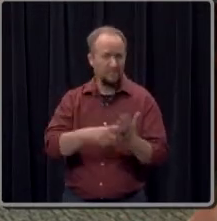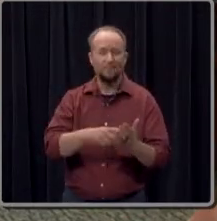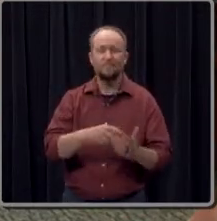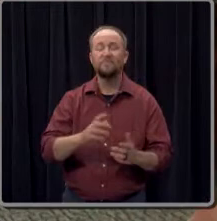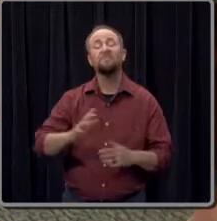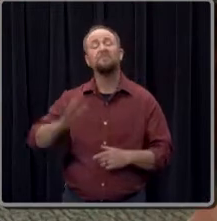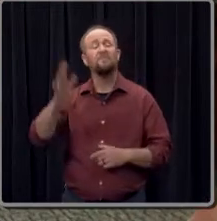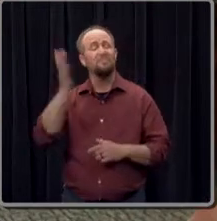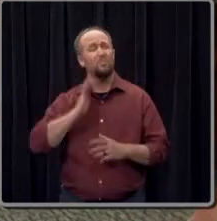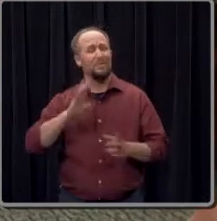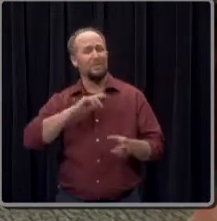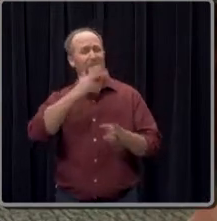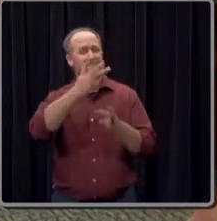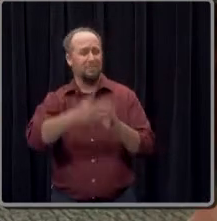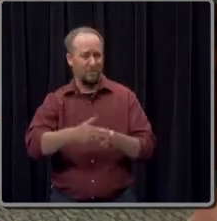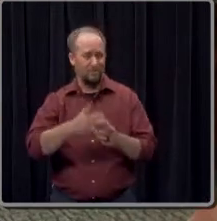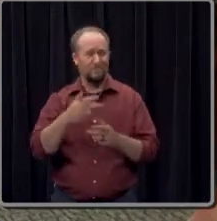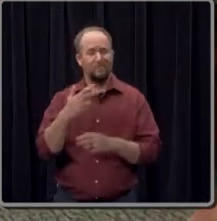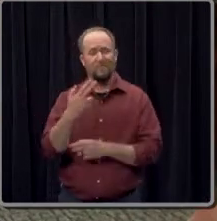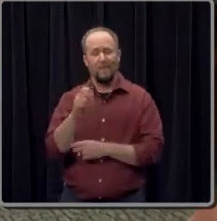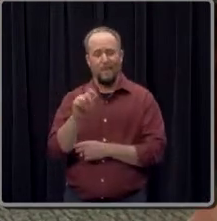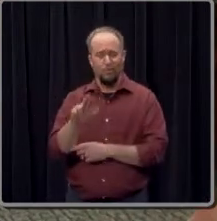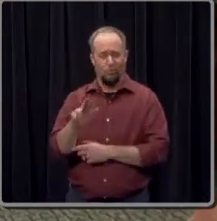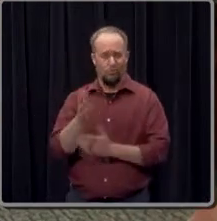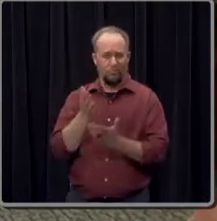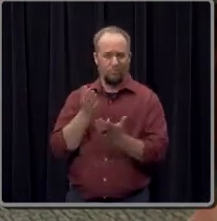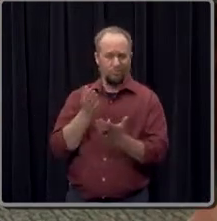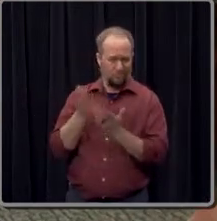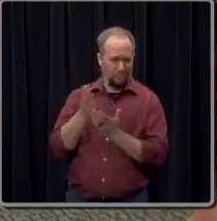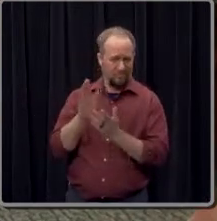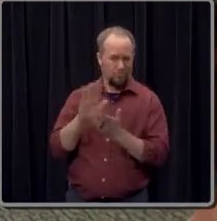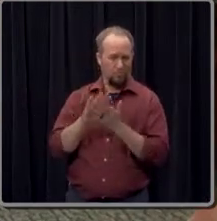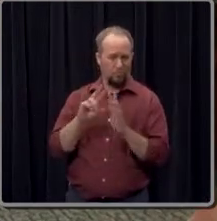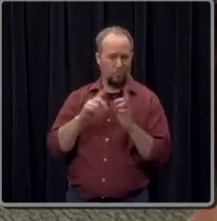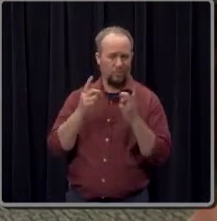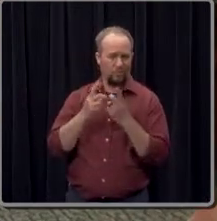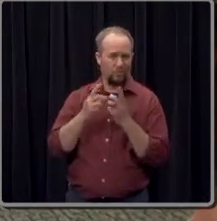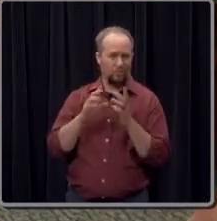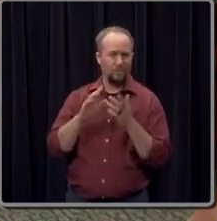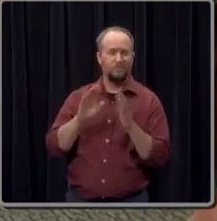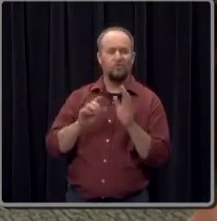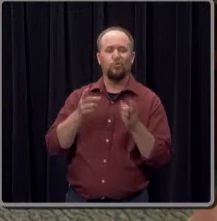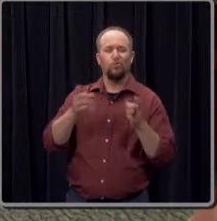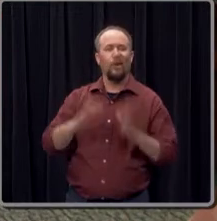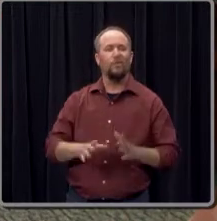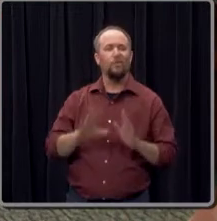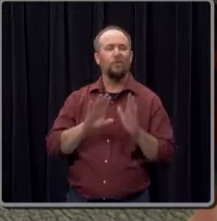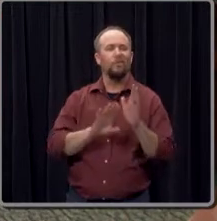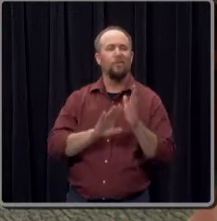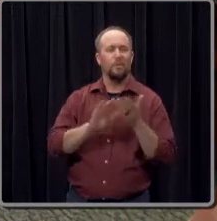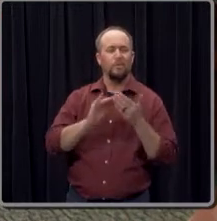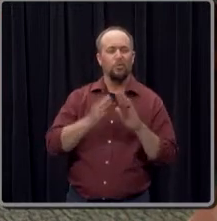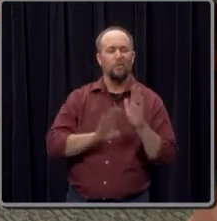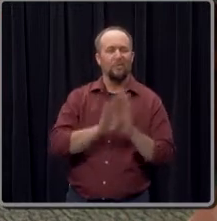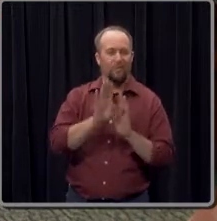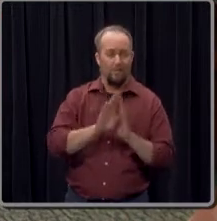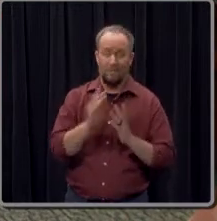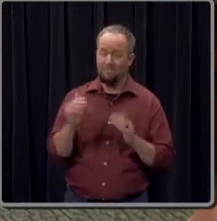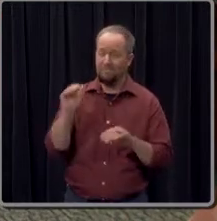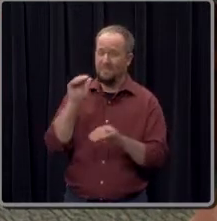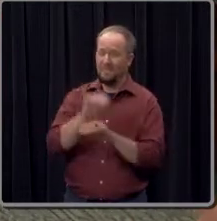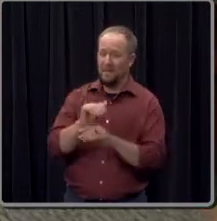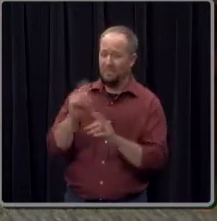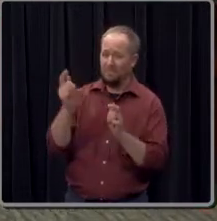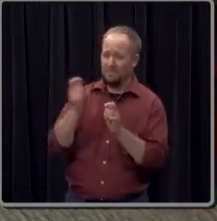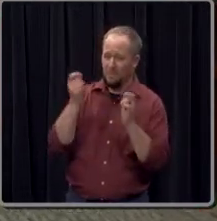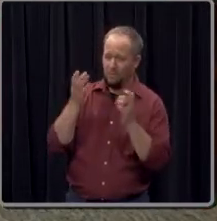I previously mentioned, Heather serves as the district's Director of Community Development. And tonight, we are pleased to celebrate Heather